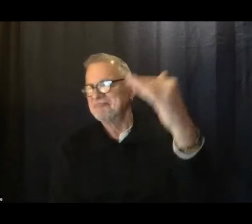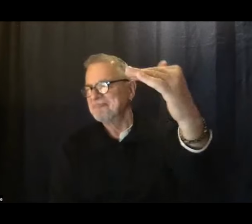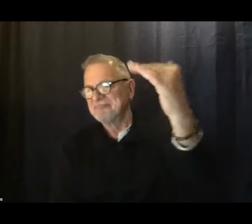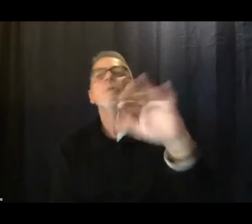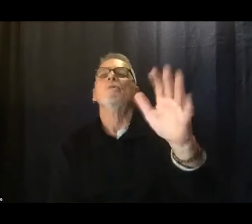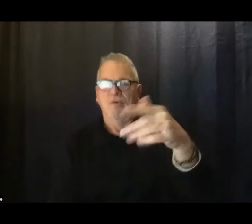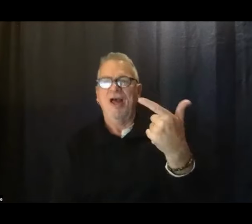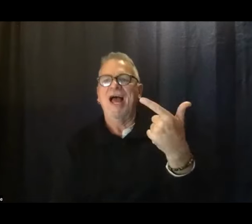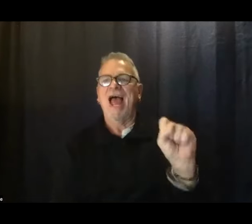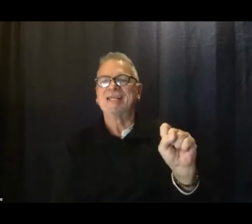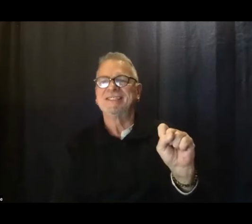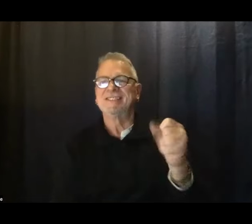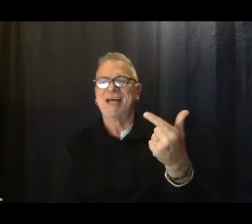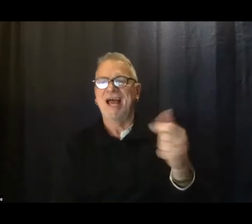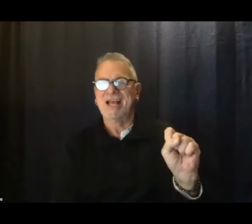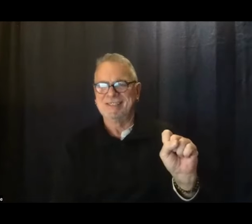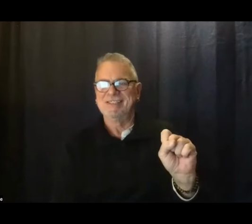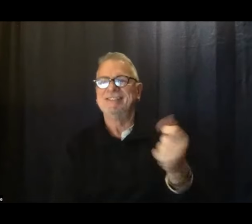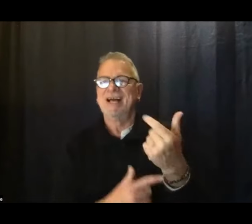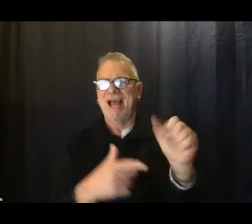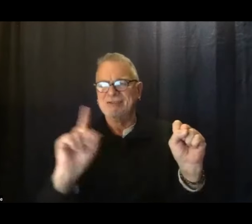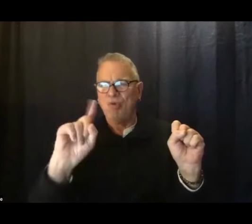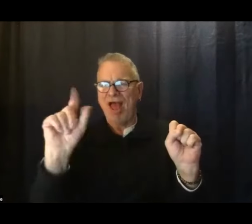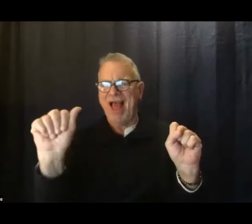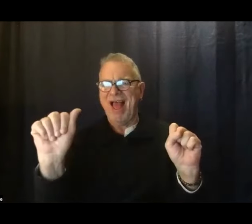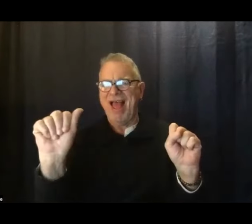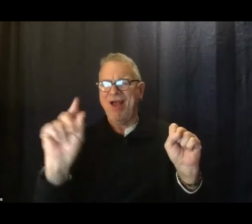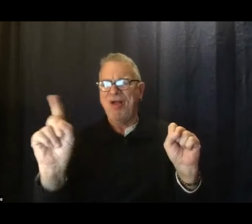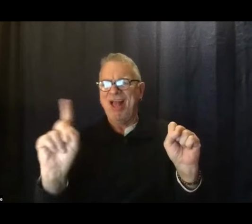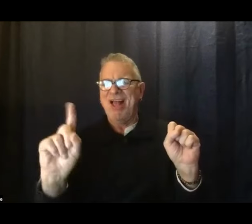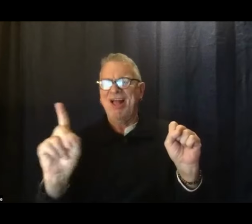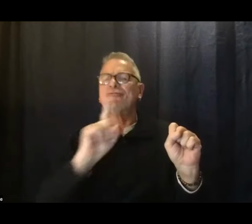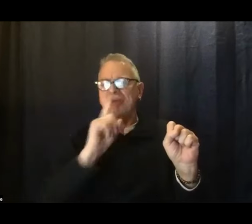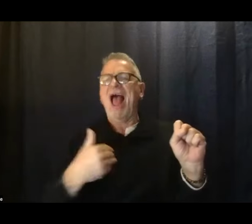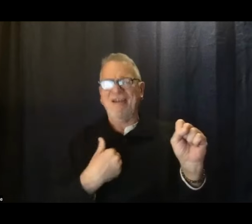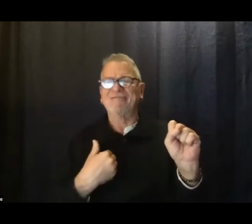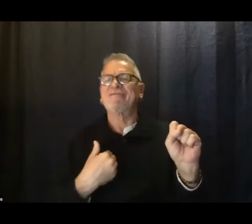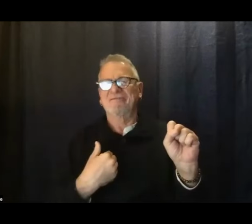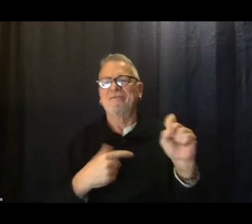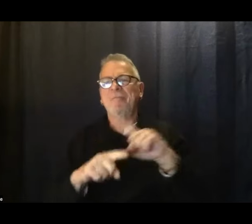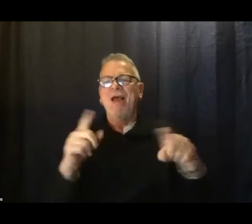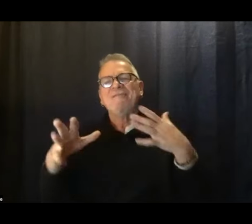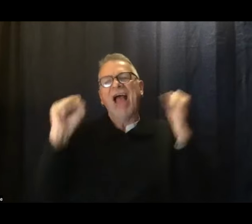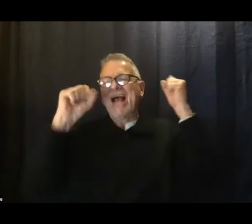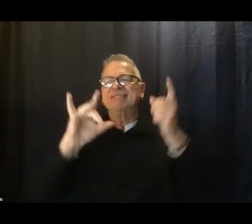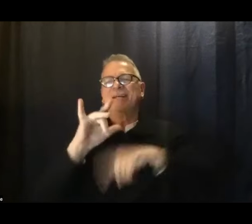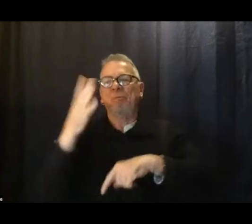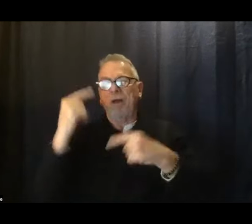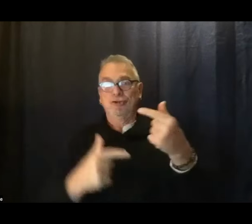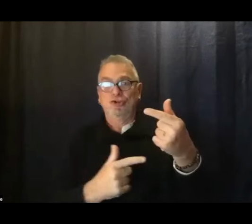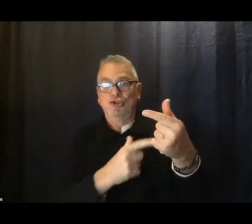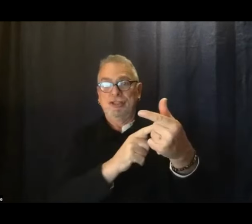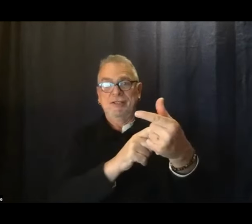U. Ask, oh, gas, there's another one. Where'd the A go, right? It's in